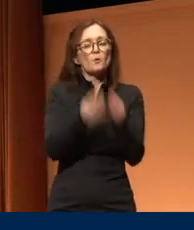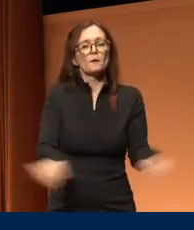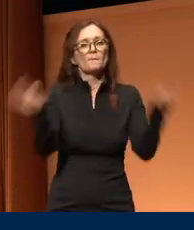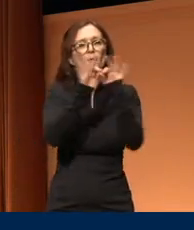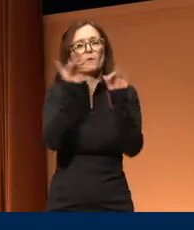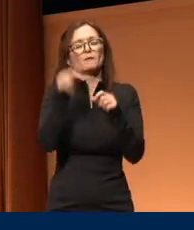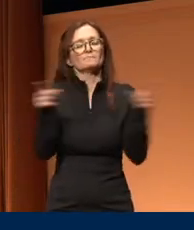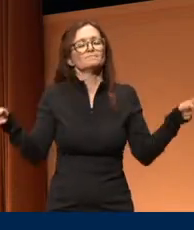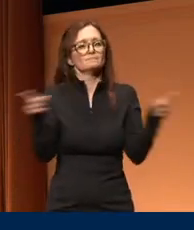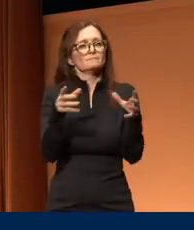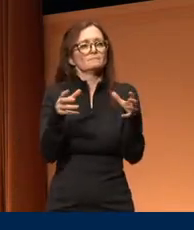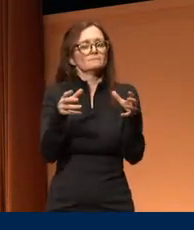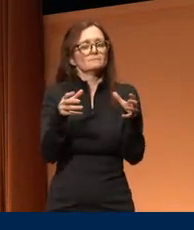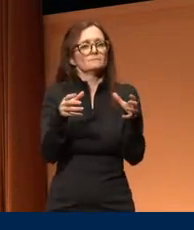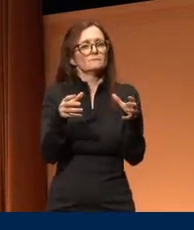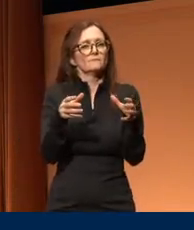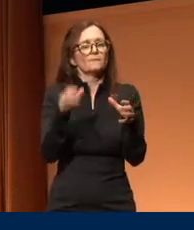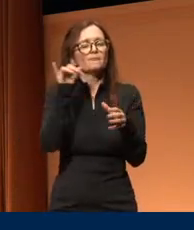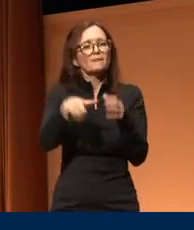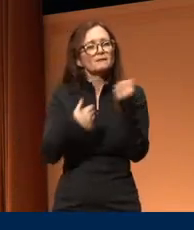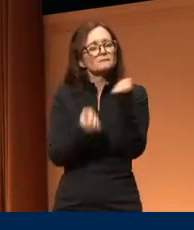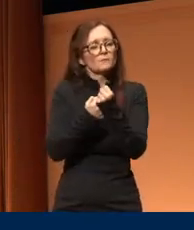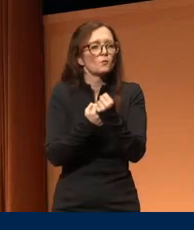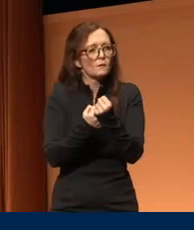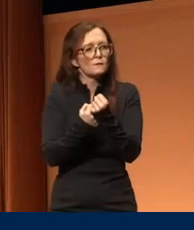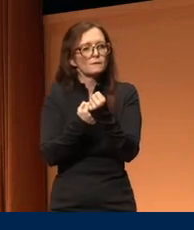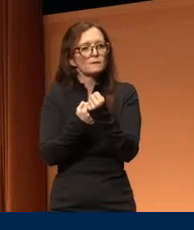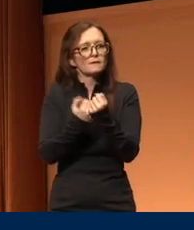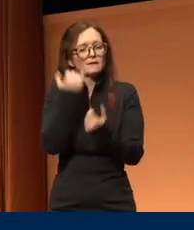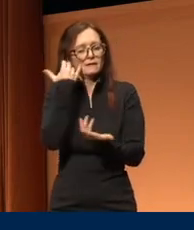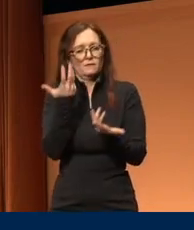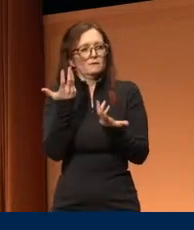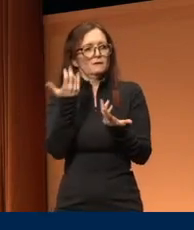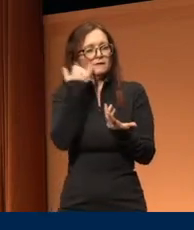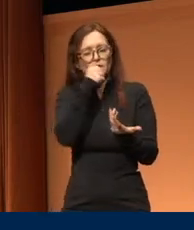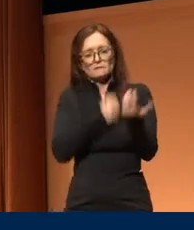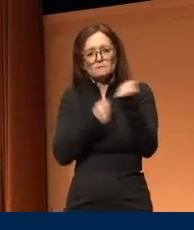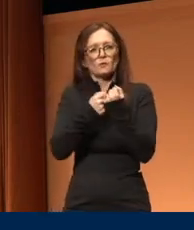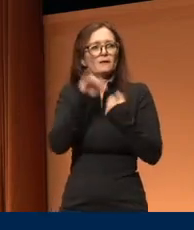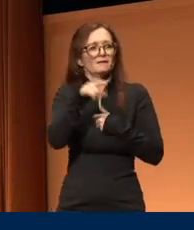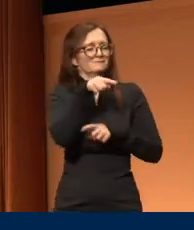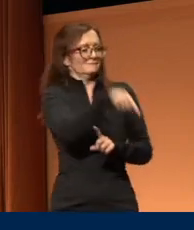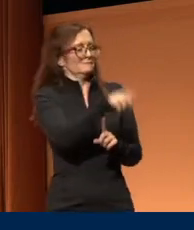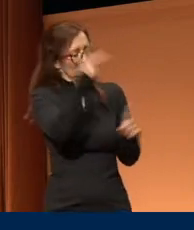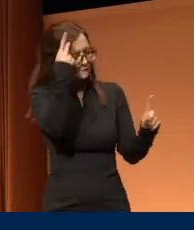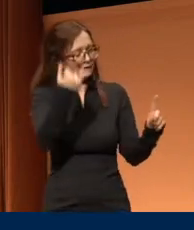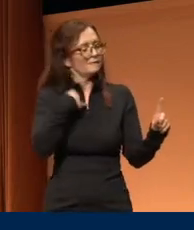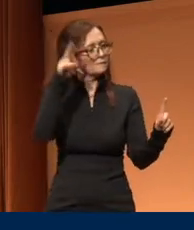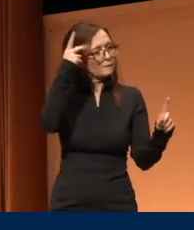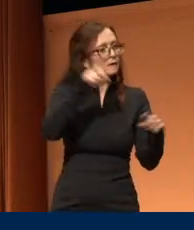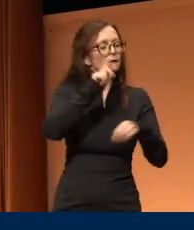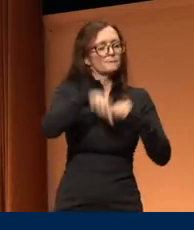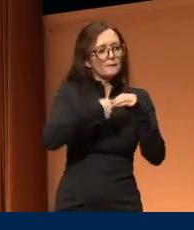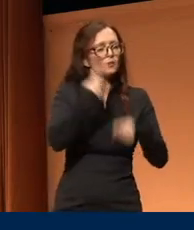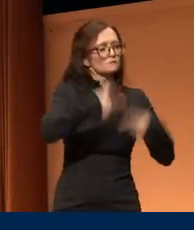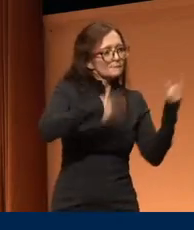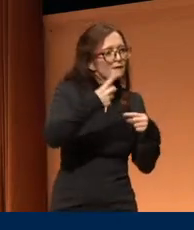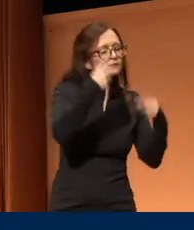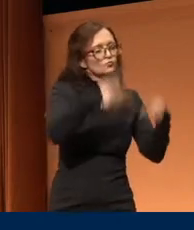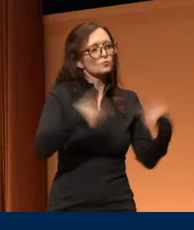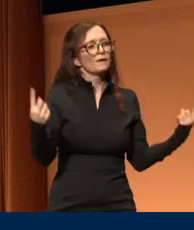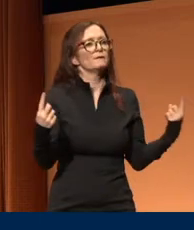politics, but because the endorsement of such a view would undermine the very essence of politics. If politics is about debate and